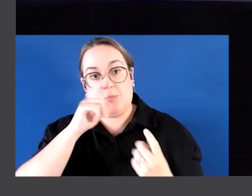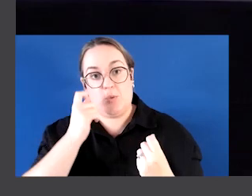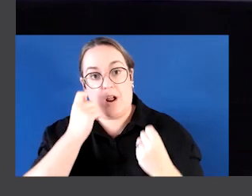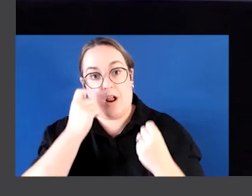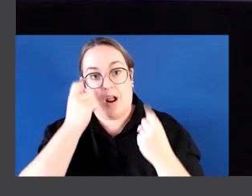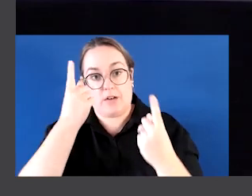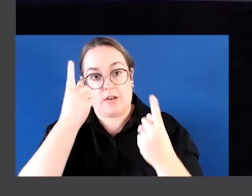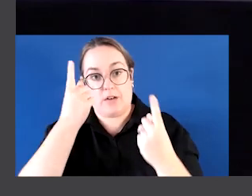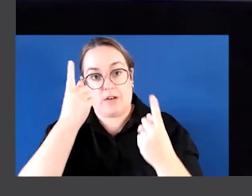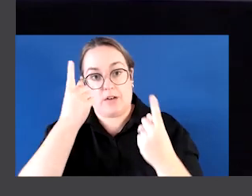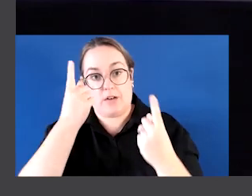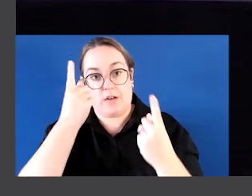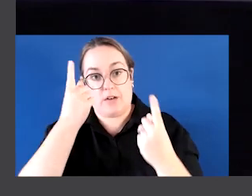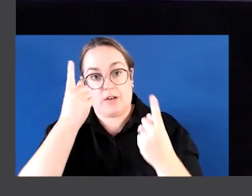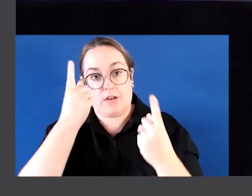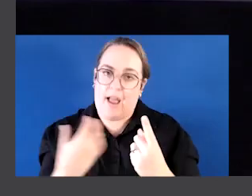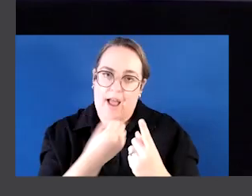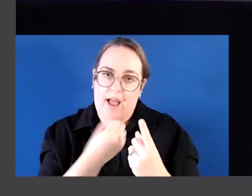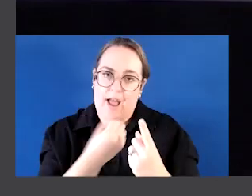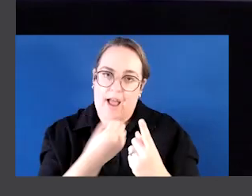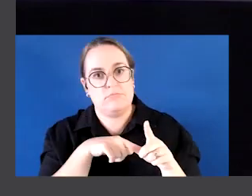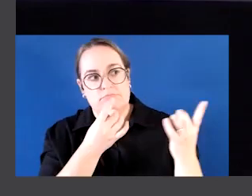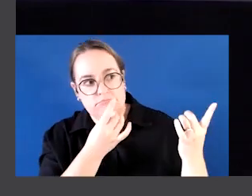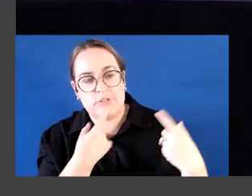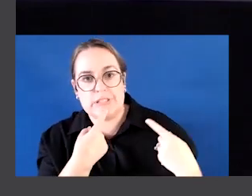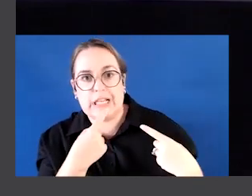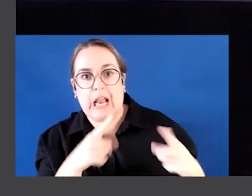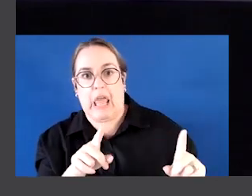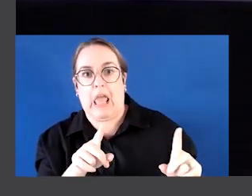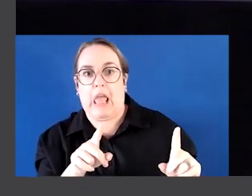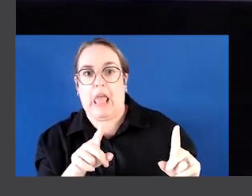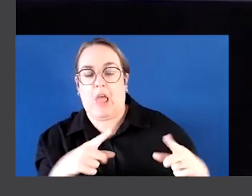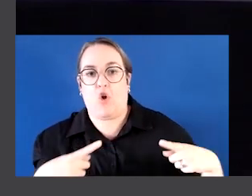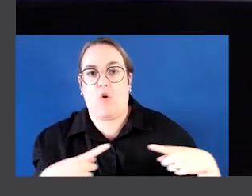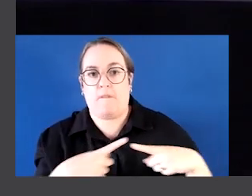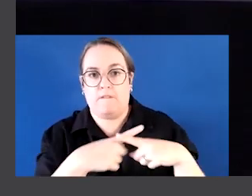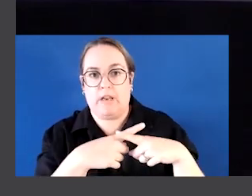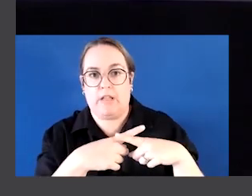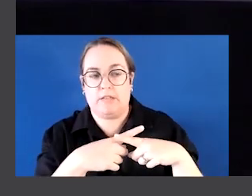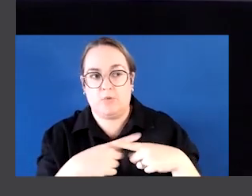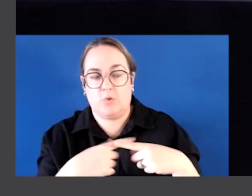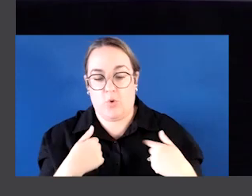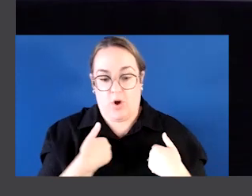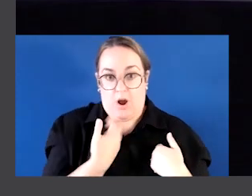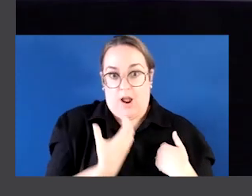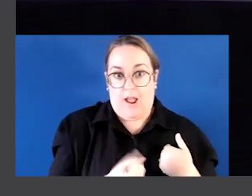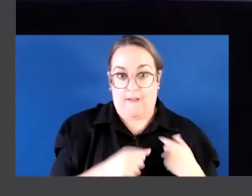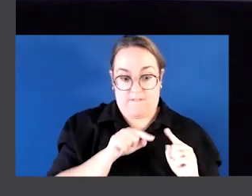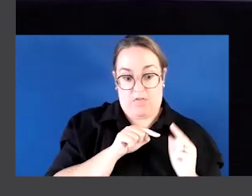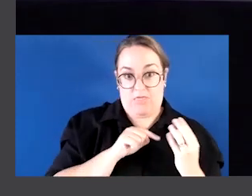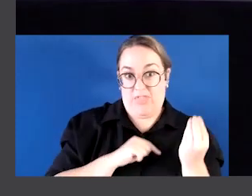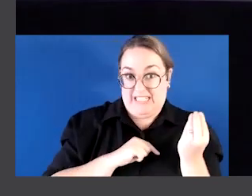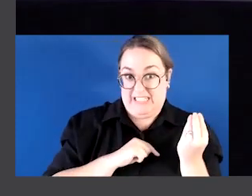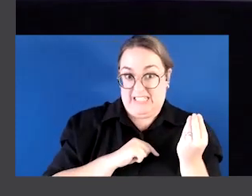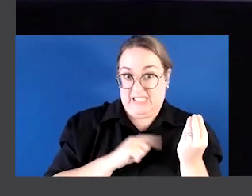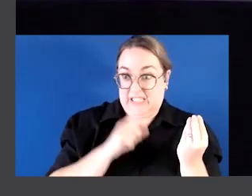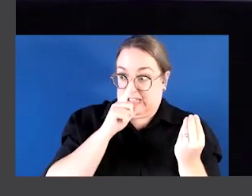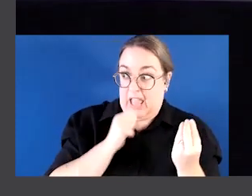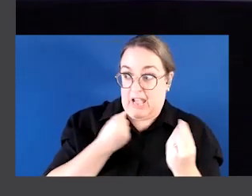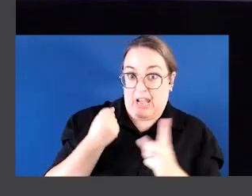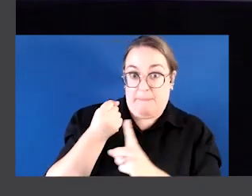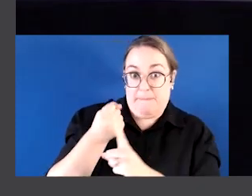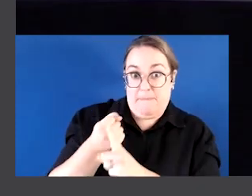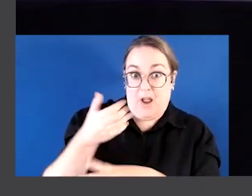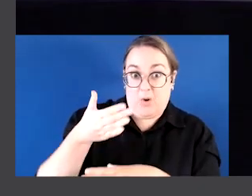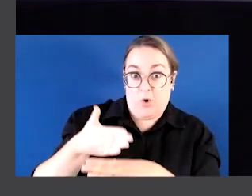really need staff to understand their obligations in relation to declaring those. If in doubt, asking the question, oh, I've got this, does it